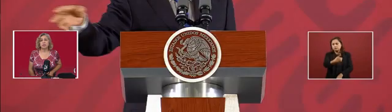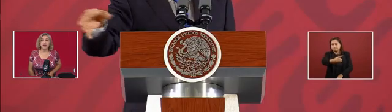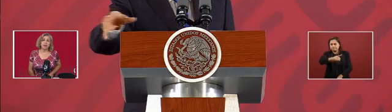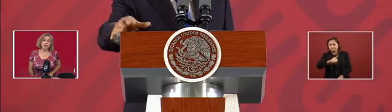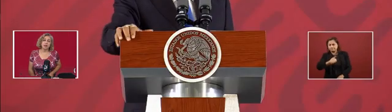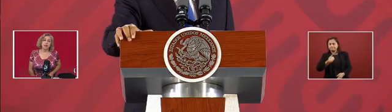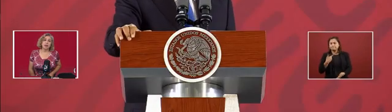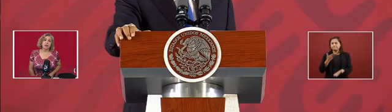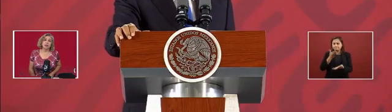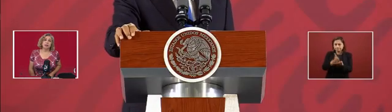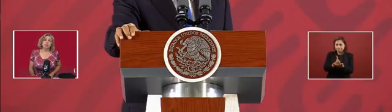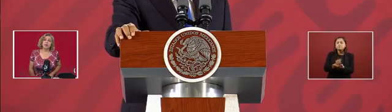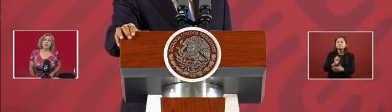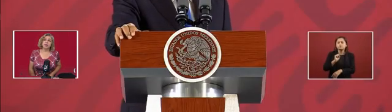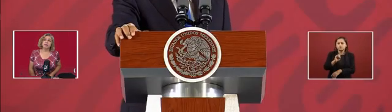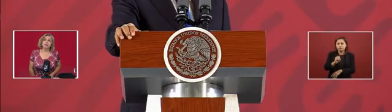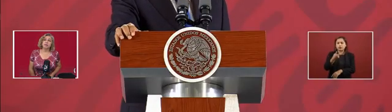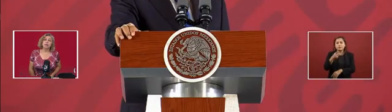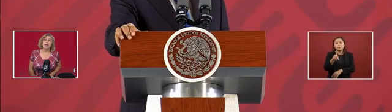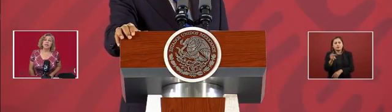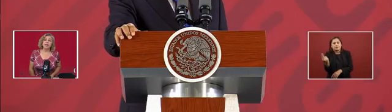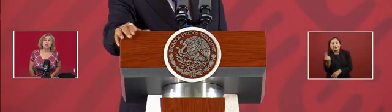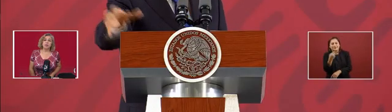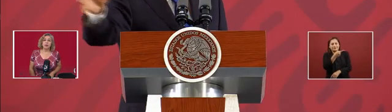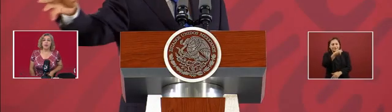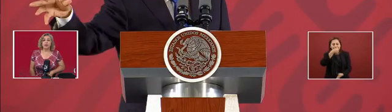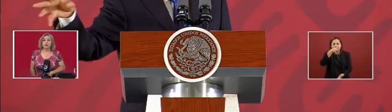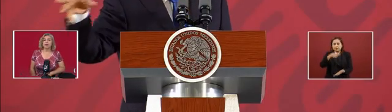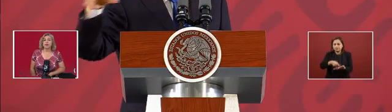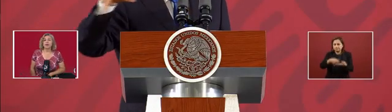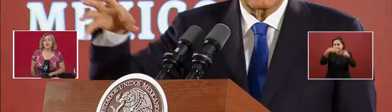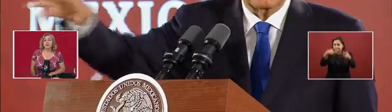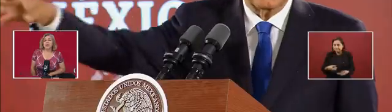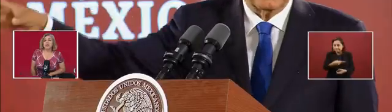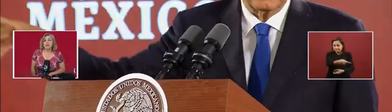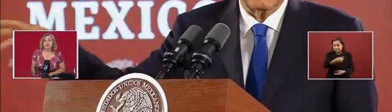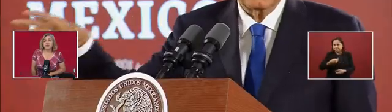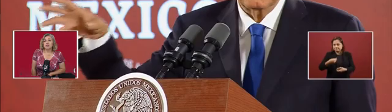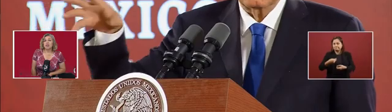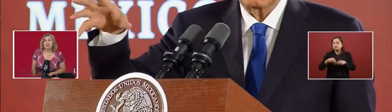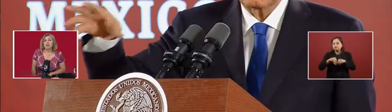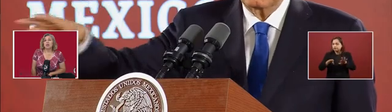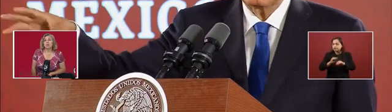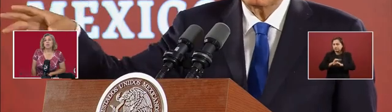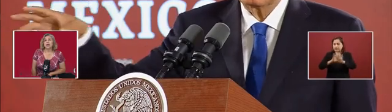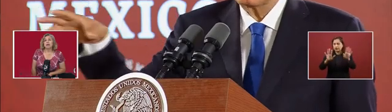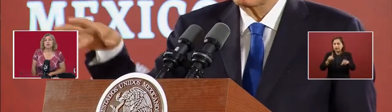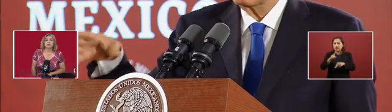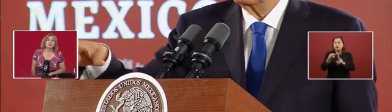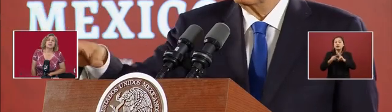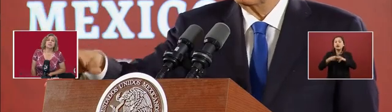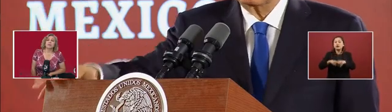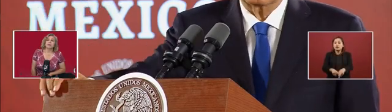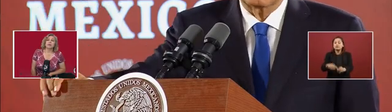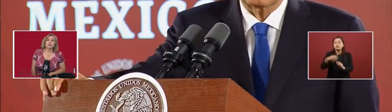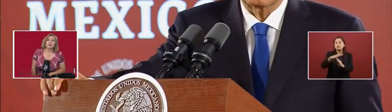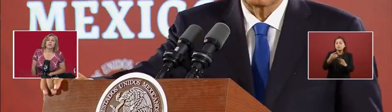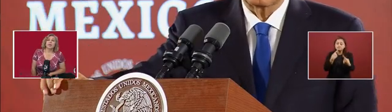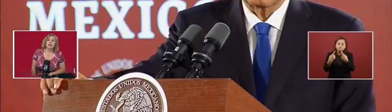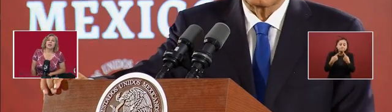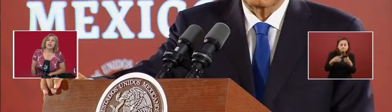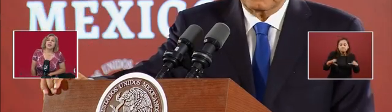to make a change of opinion. Cero corrupción, Zero corruption, cero impunidad.